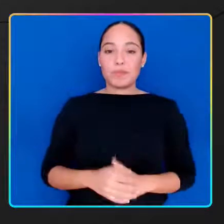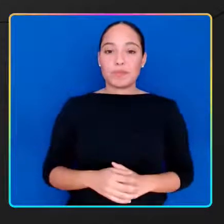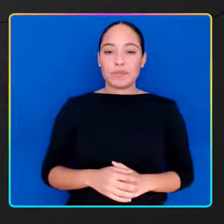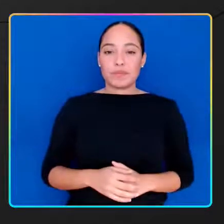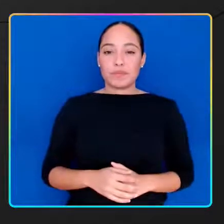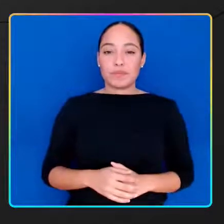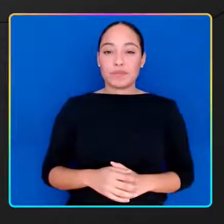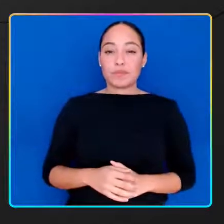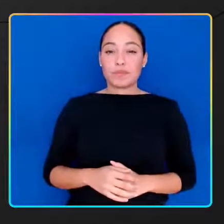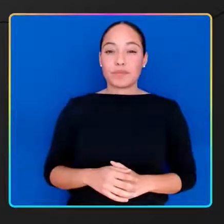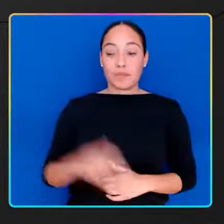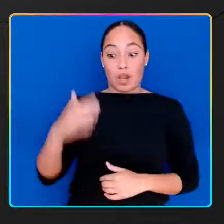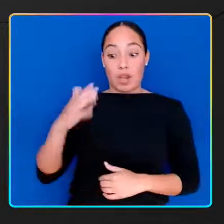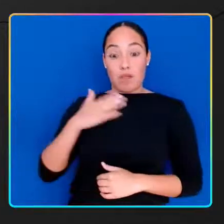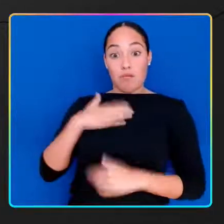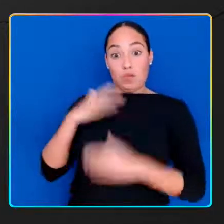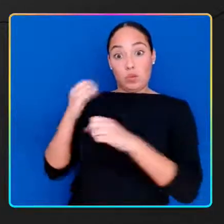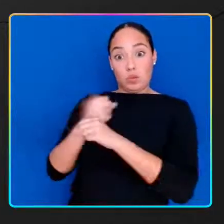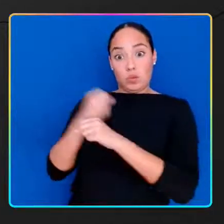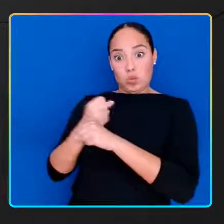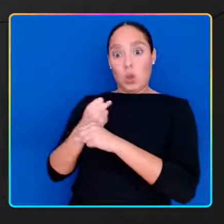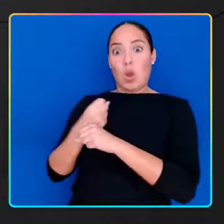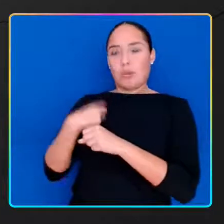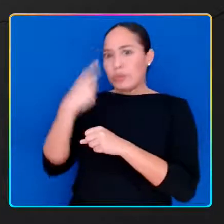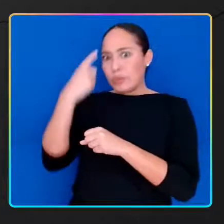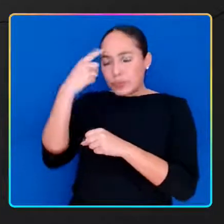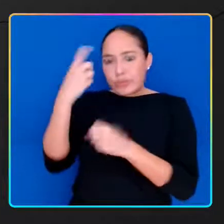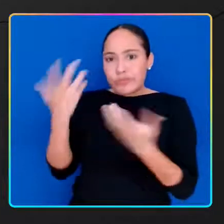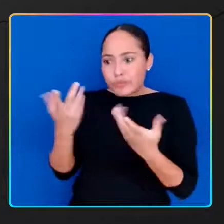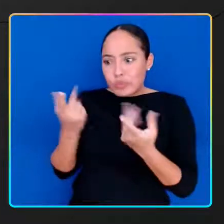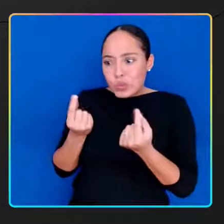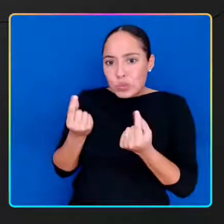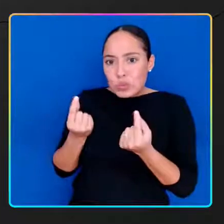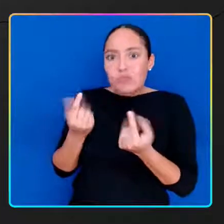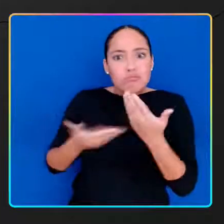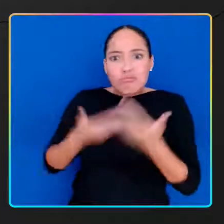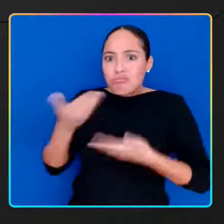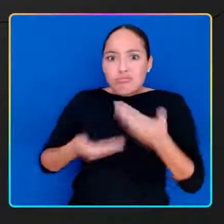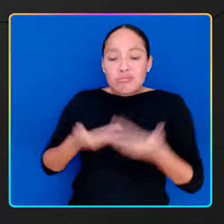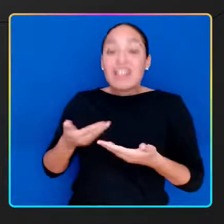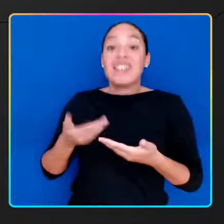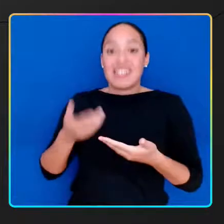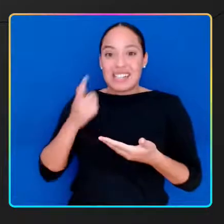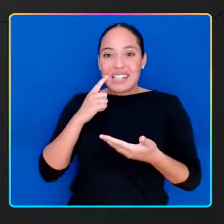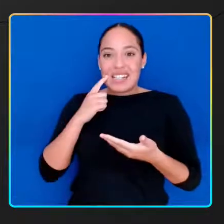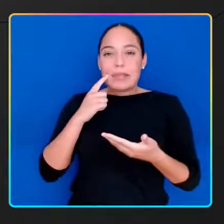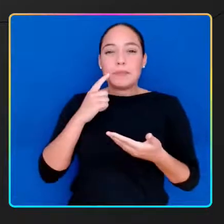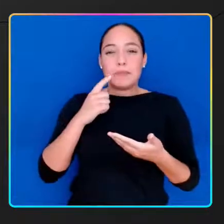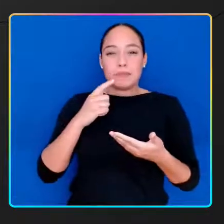360 degree for the next technologies and see and